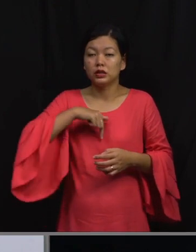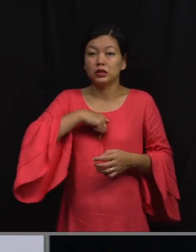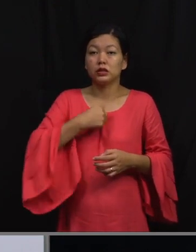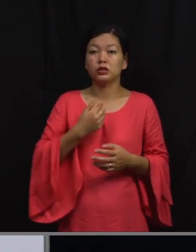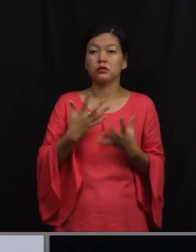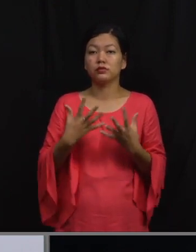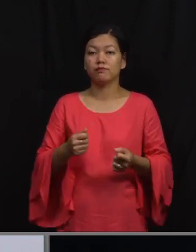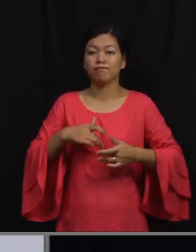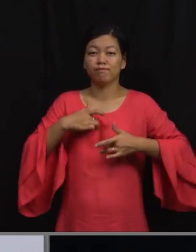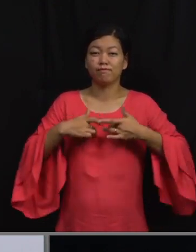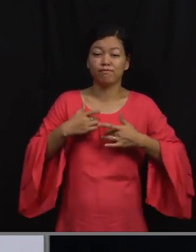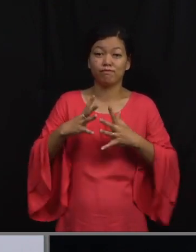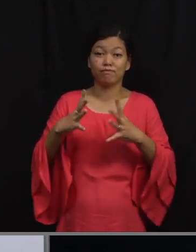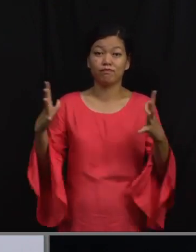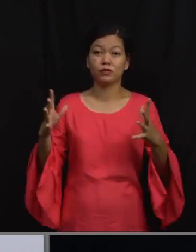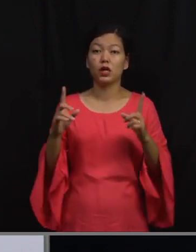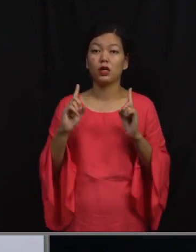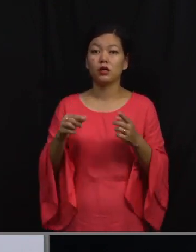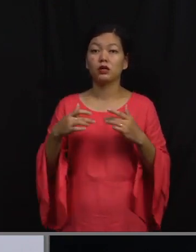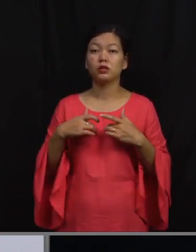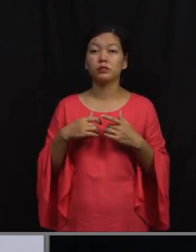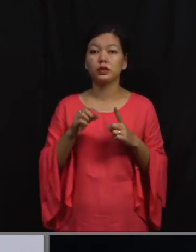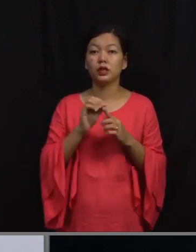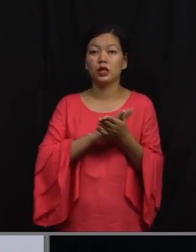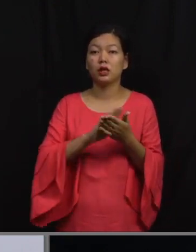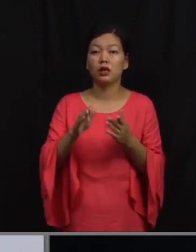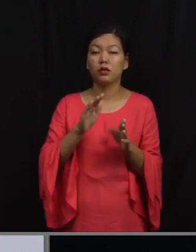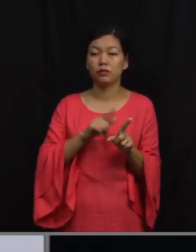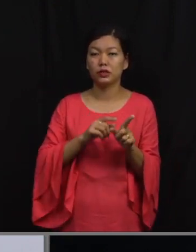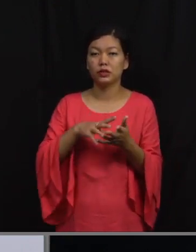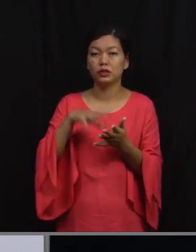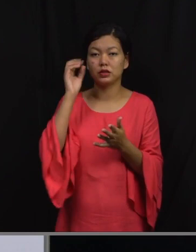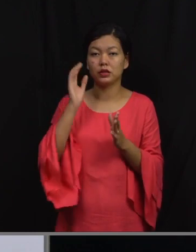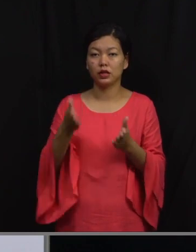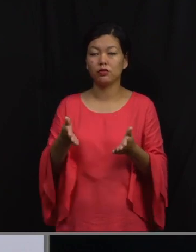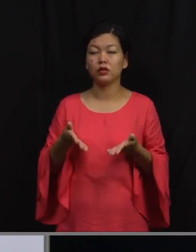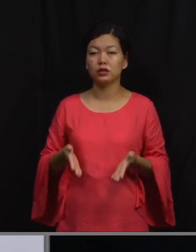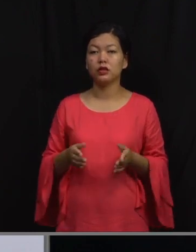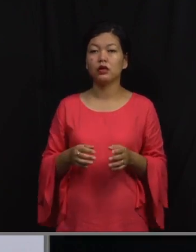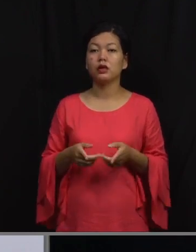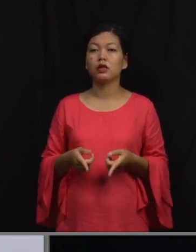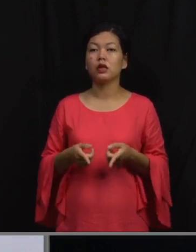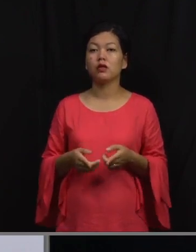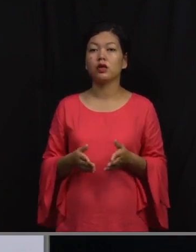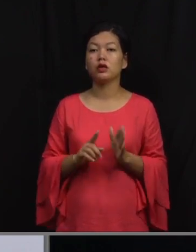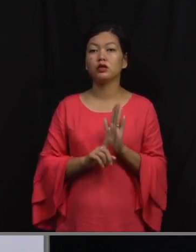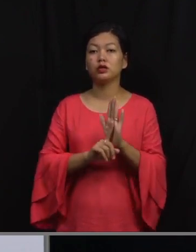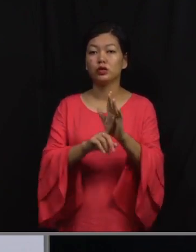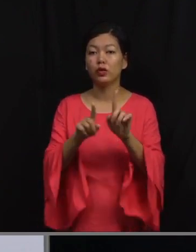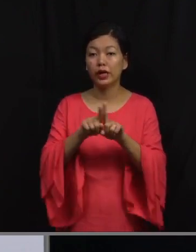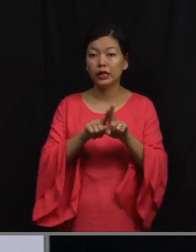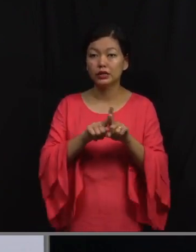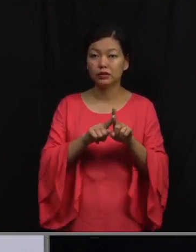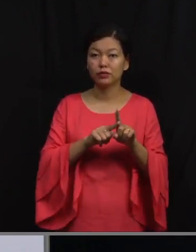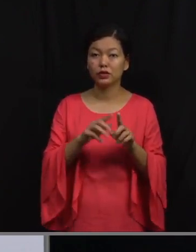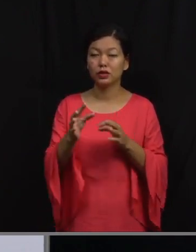very interesting. Okay, that's why I have chosen the physics. Okay, now you say, what is the excitement? I'll tell you some few examples, maybe 2, 3. Okay,